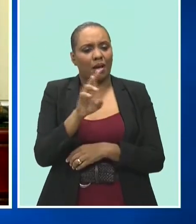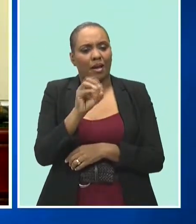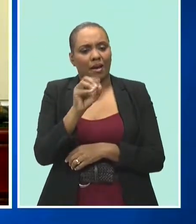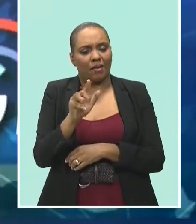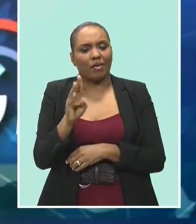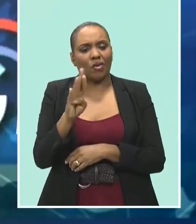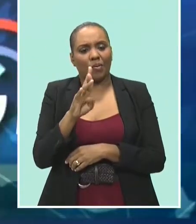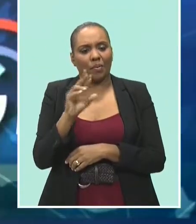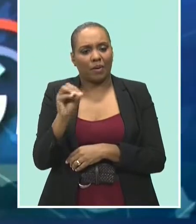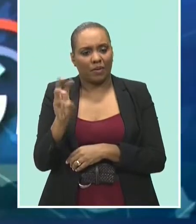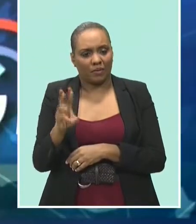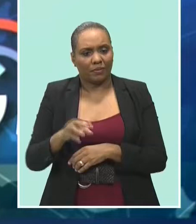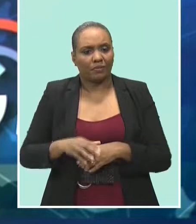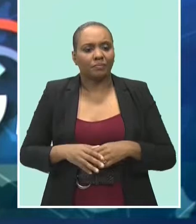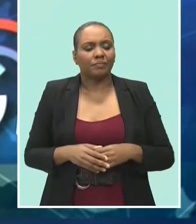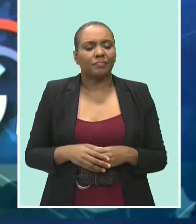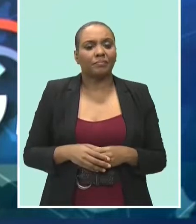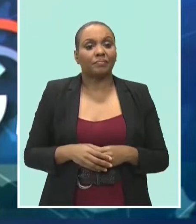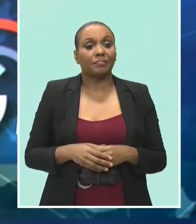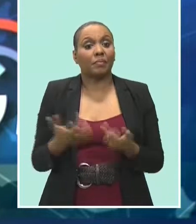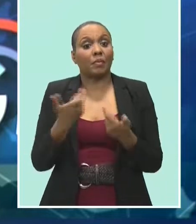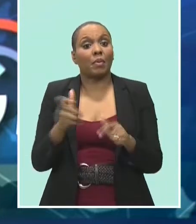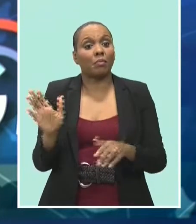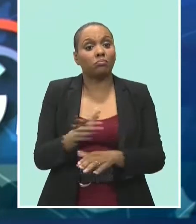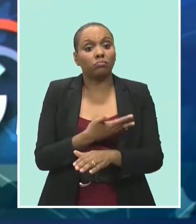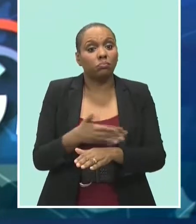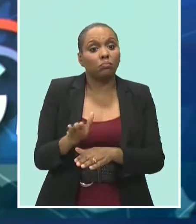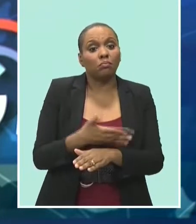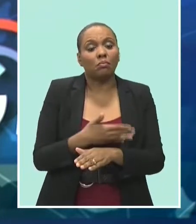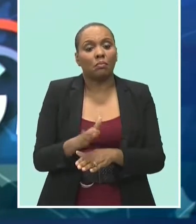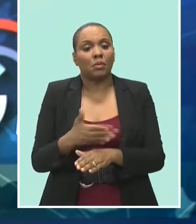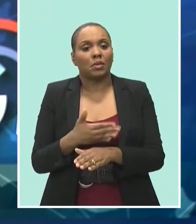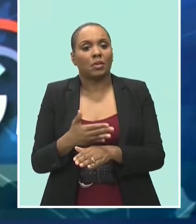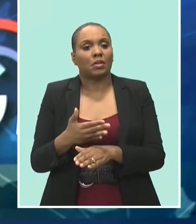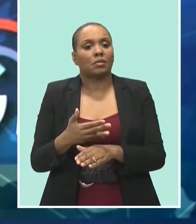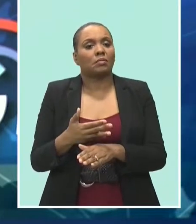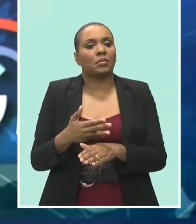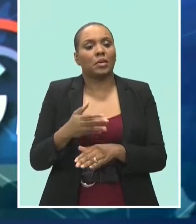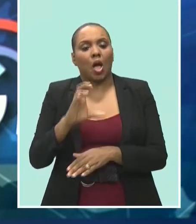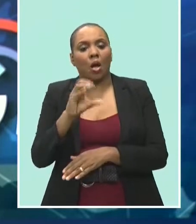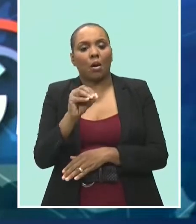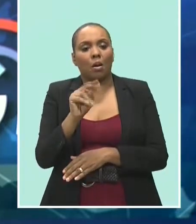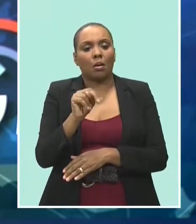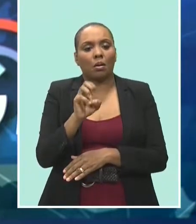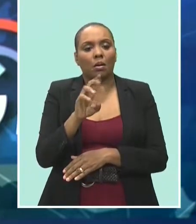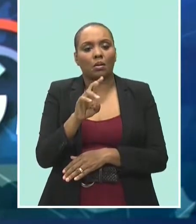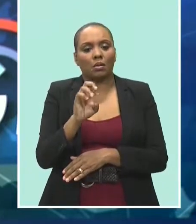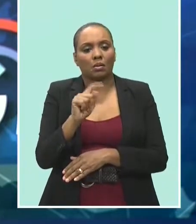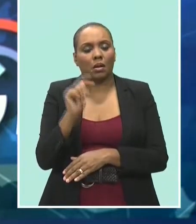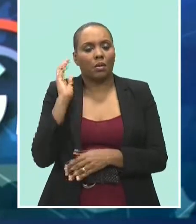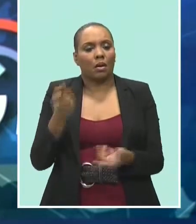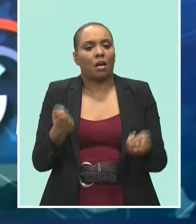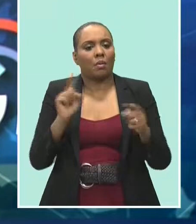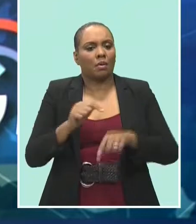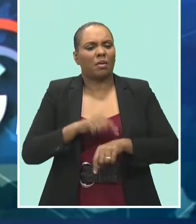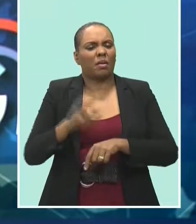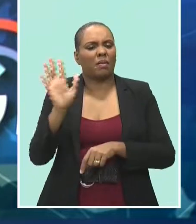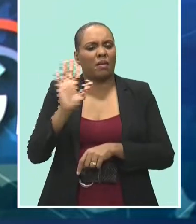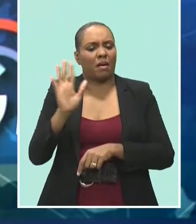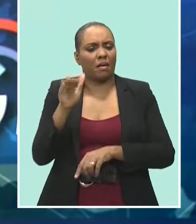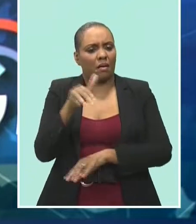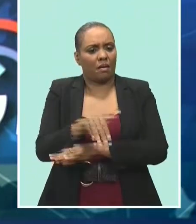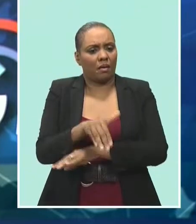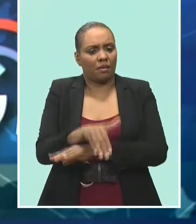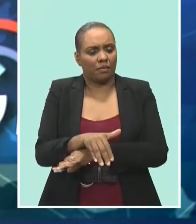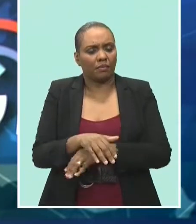have done. A mega concert will also be held on the Checker Hall playing field in his honor around 5 that evening. Minister